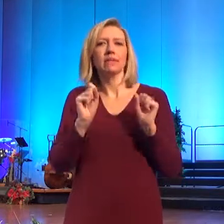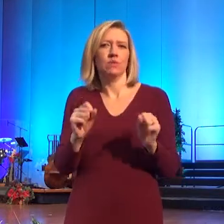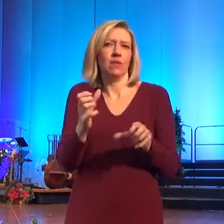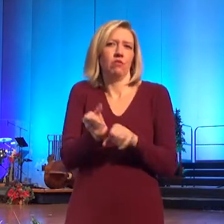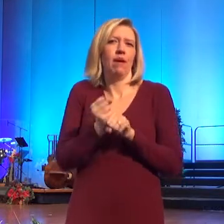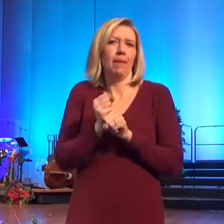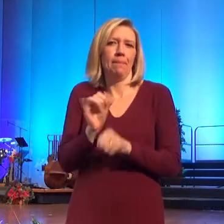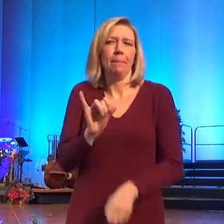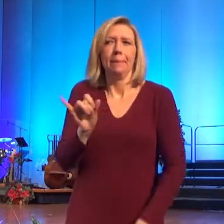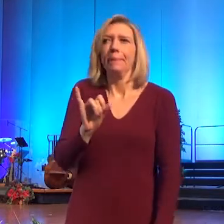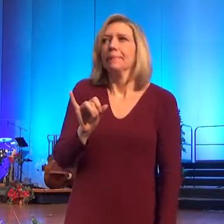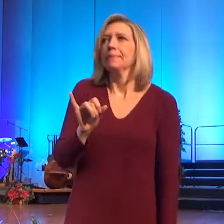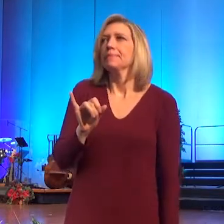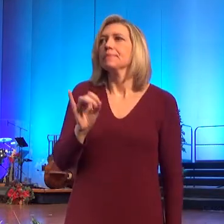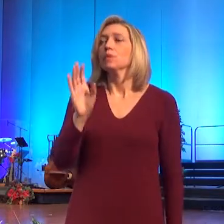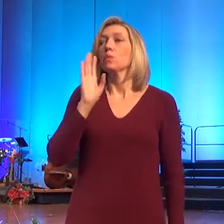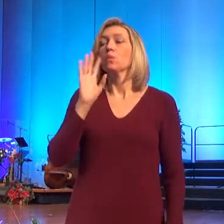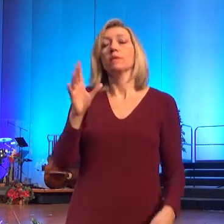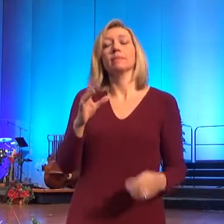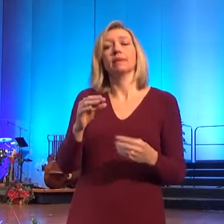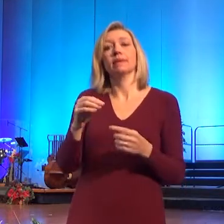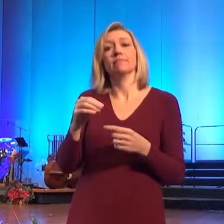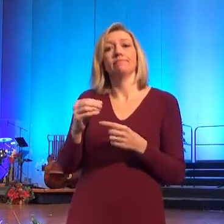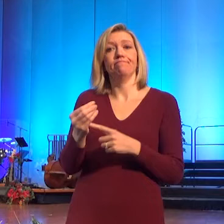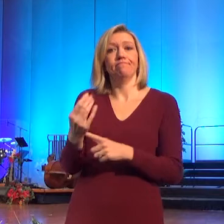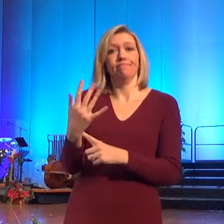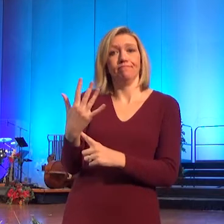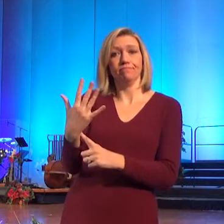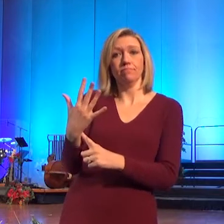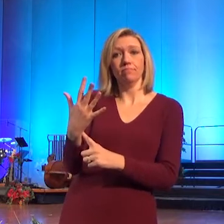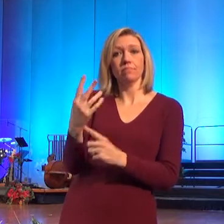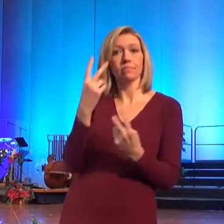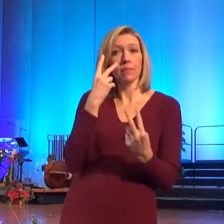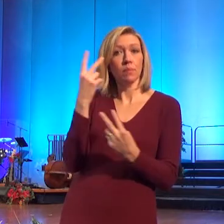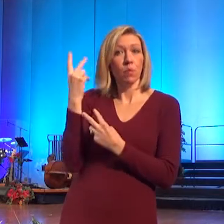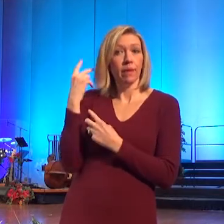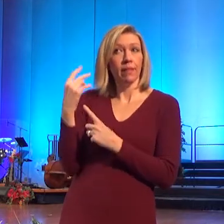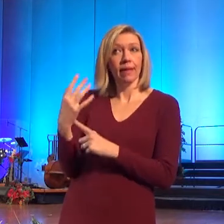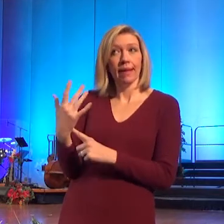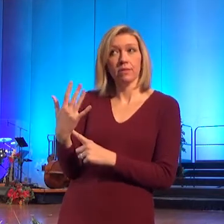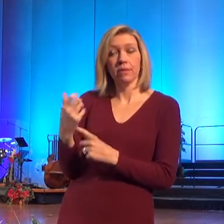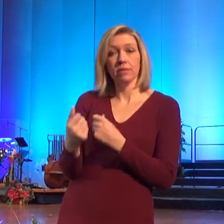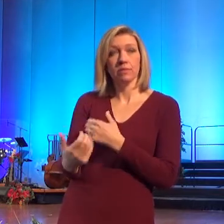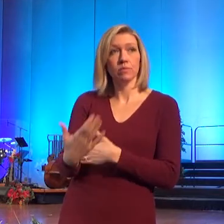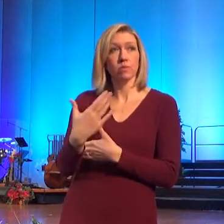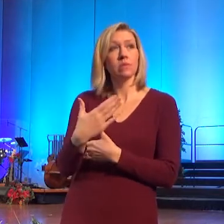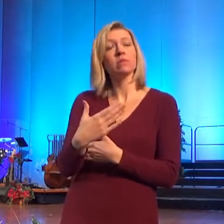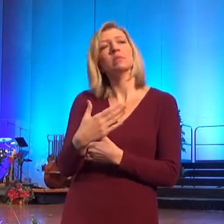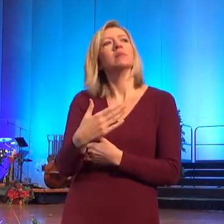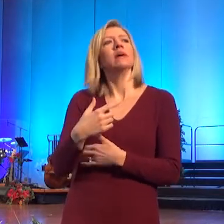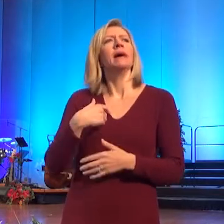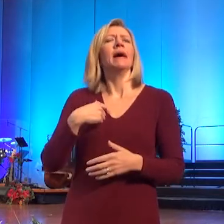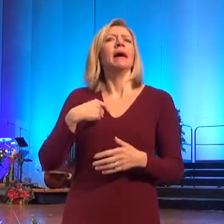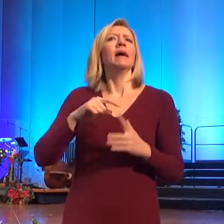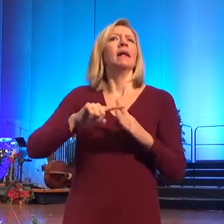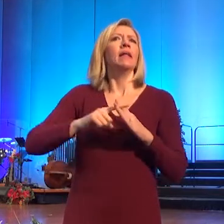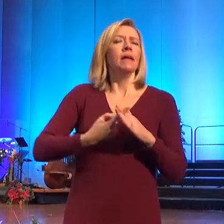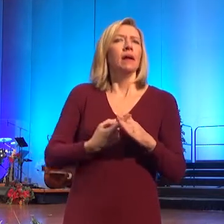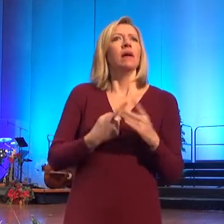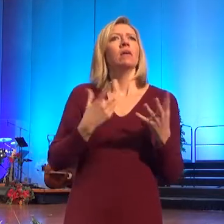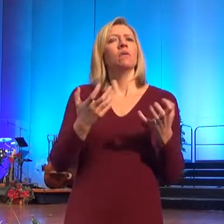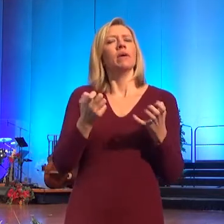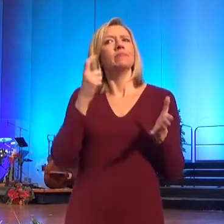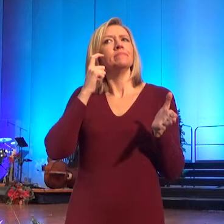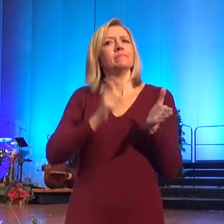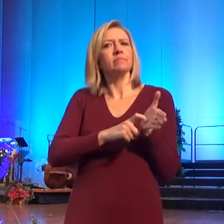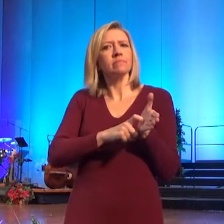grab as well. We're going to be lighting our memorial candle this morning. Initially, I had wanted to do so in honor of